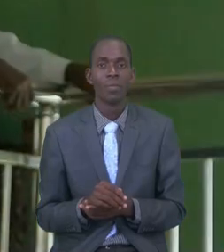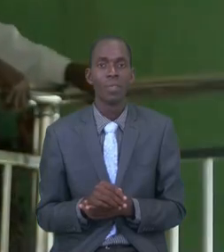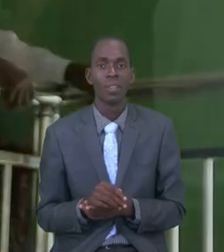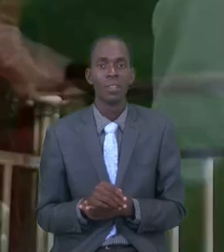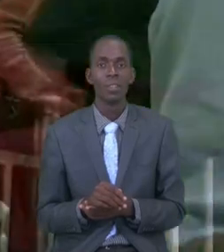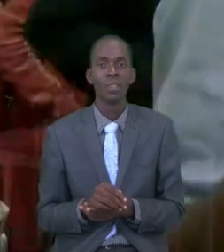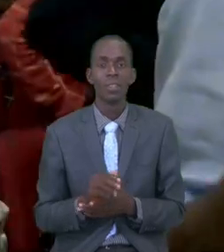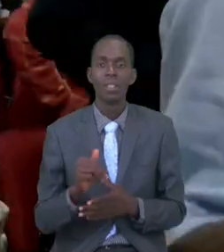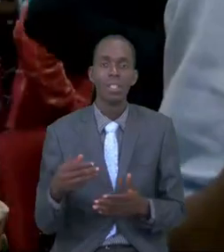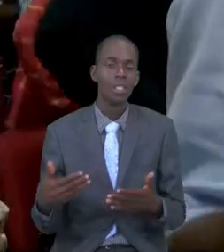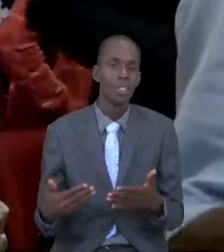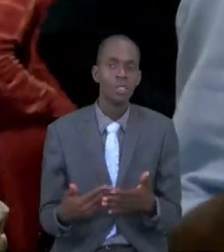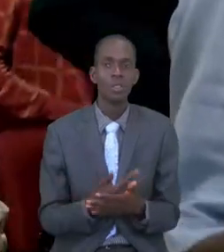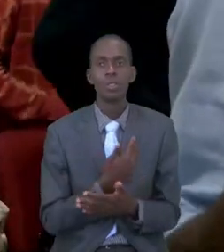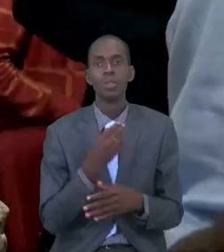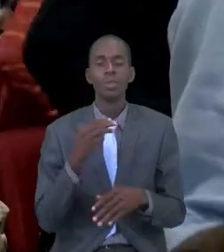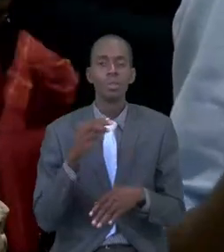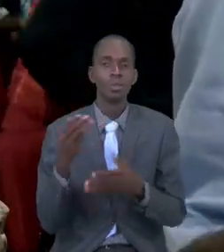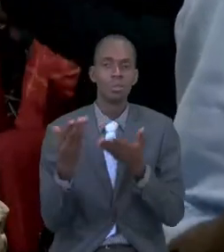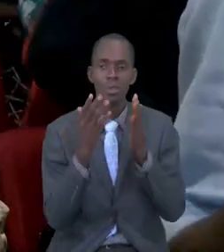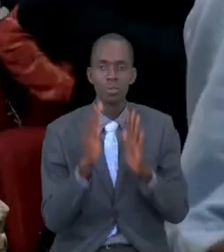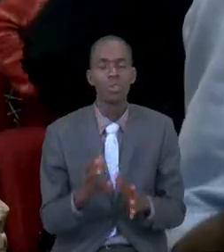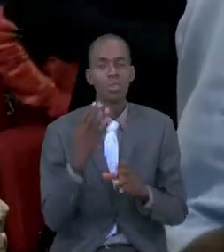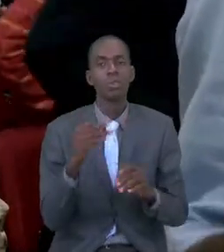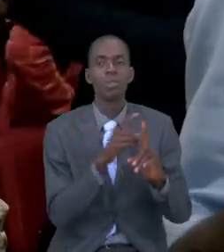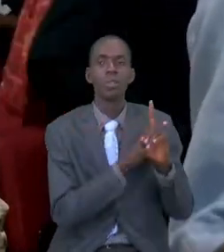A new messenger of the Lord.